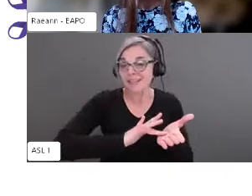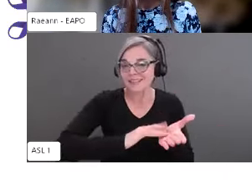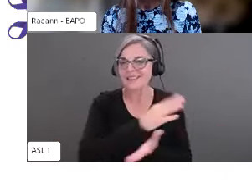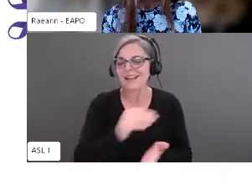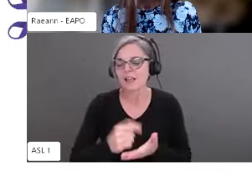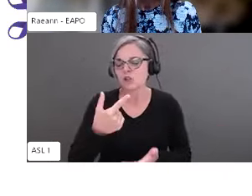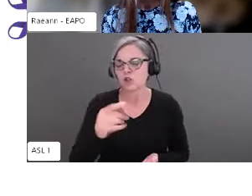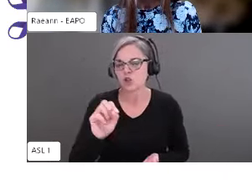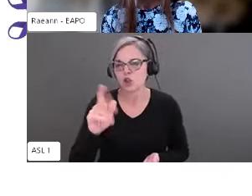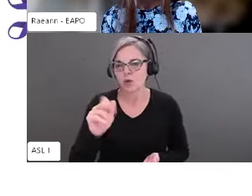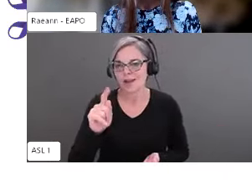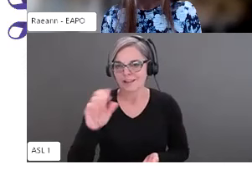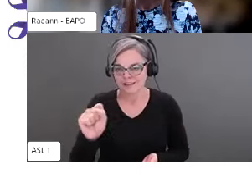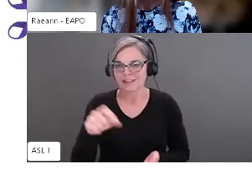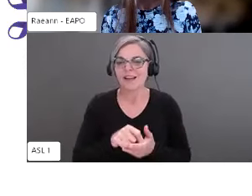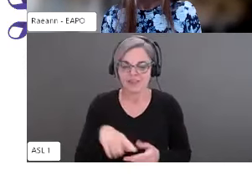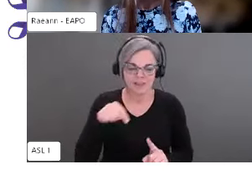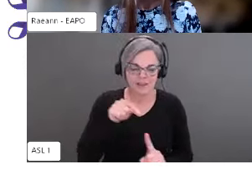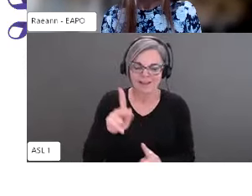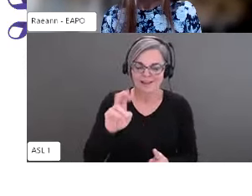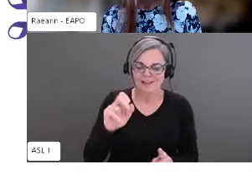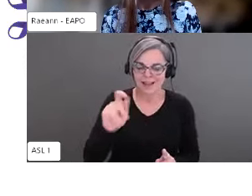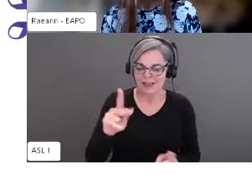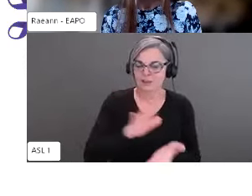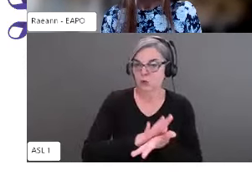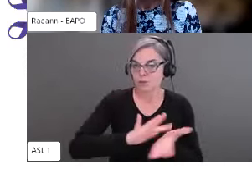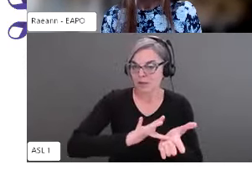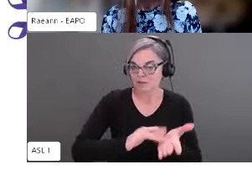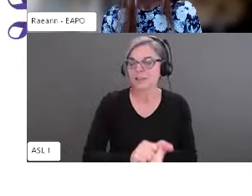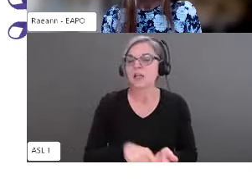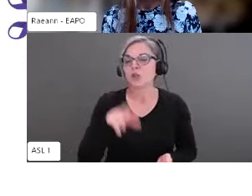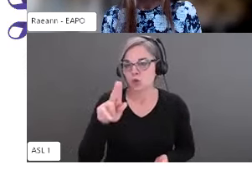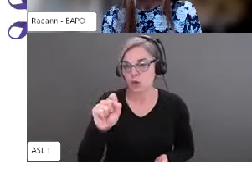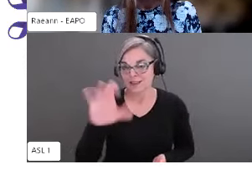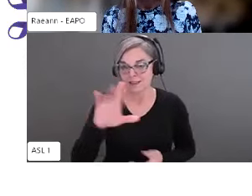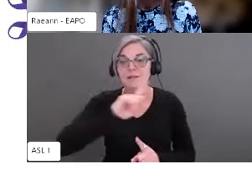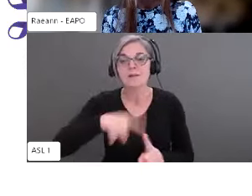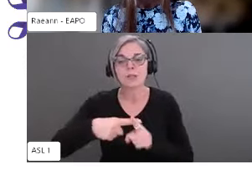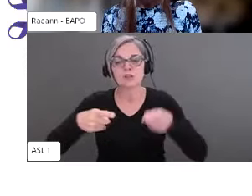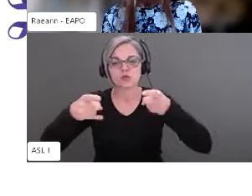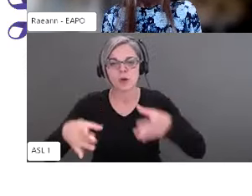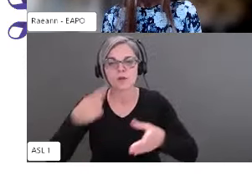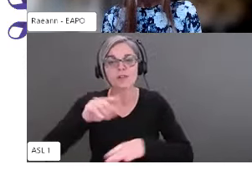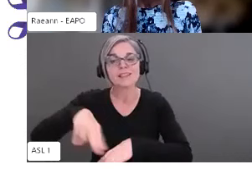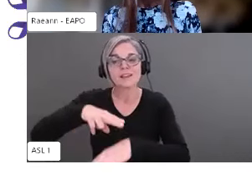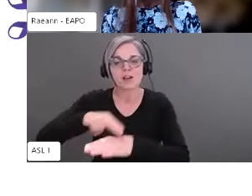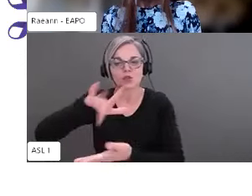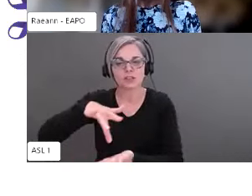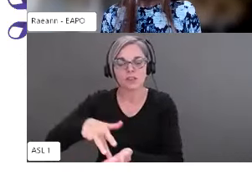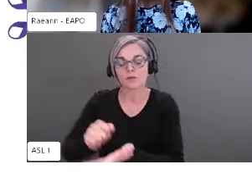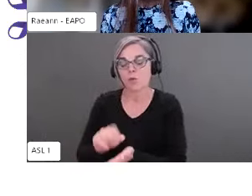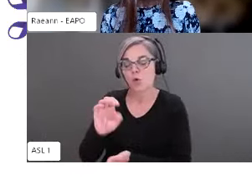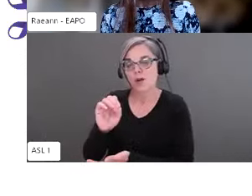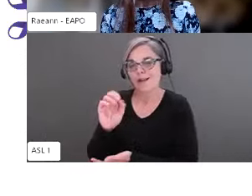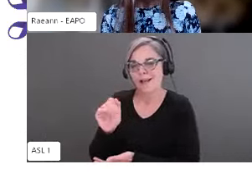Medicine at USC, and she's also the director of the National Center on Elder Abuse. Laura will begin